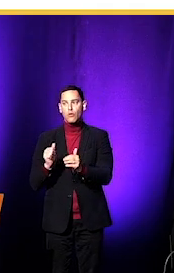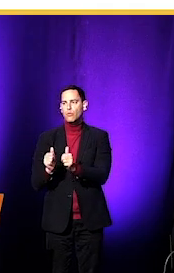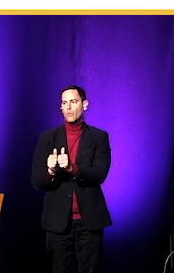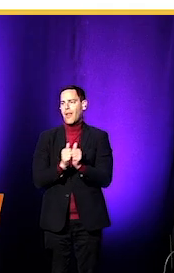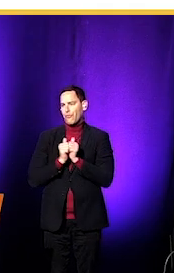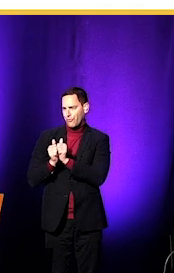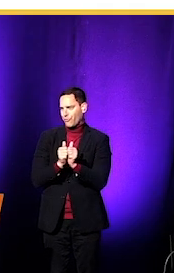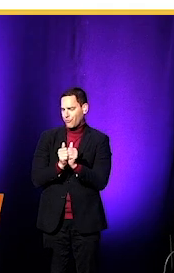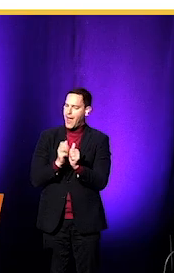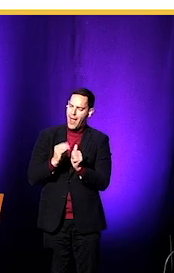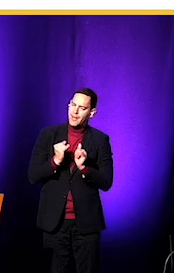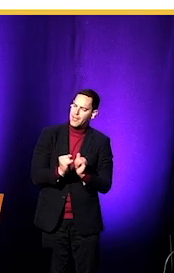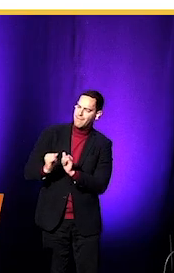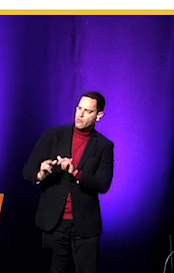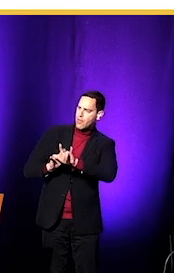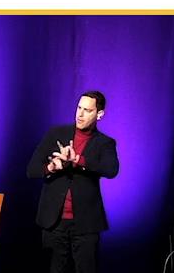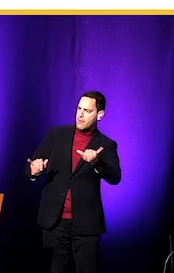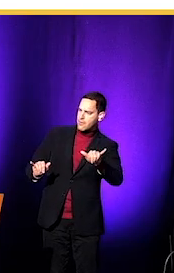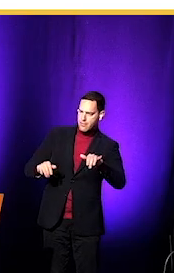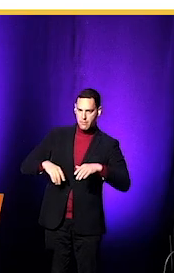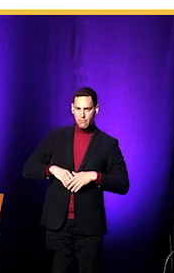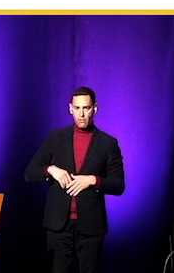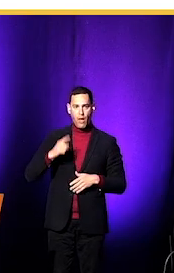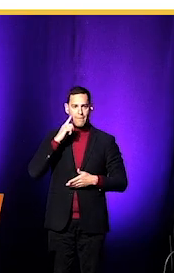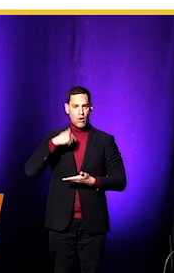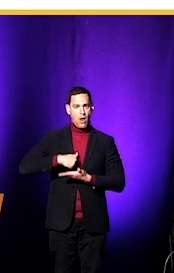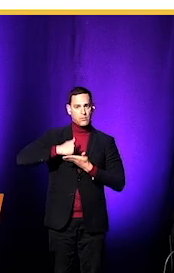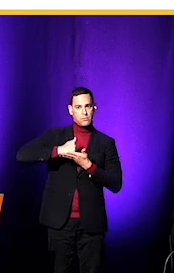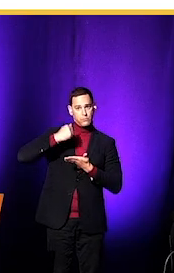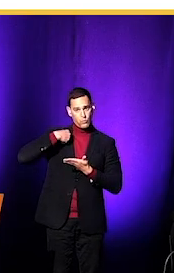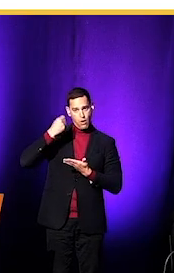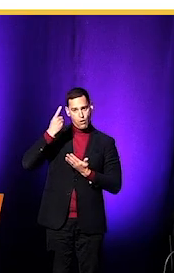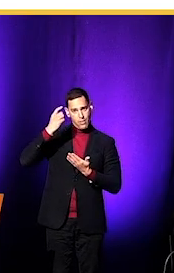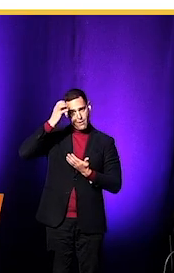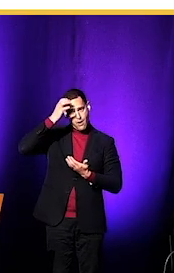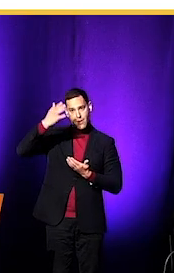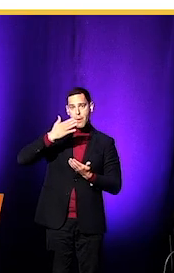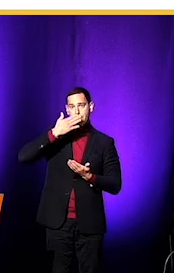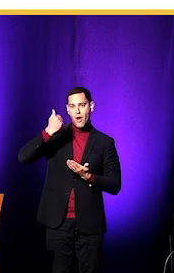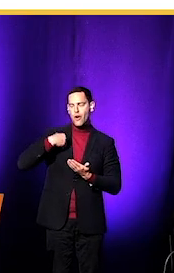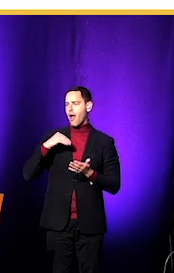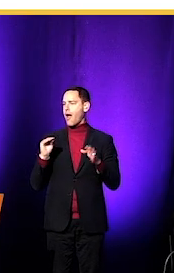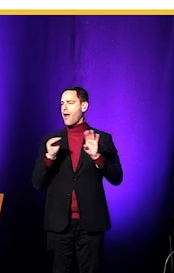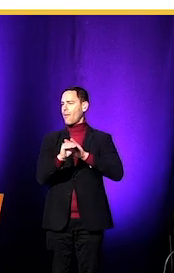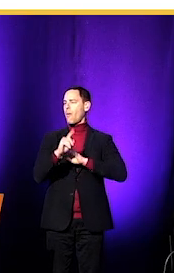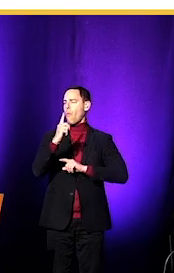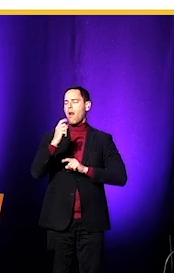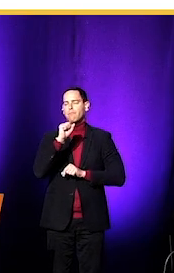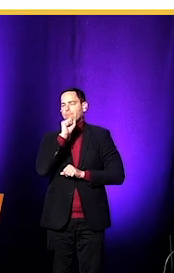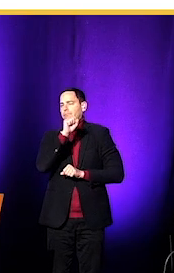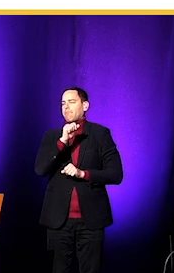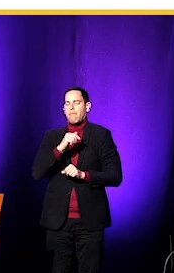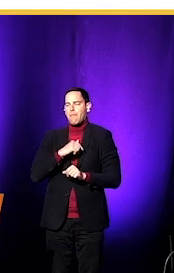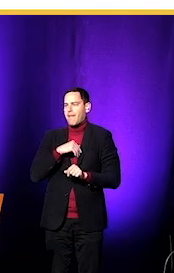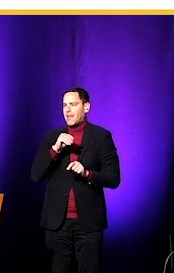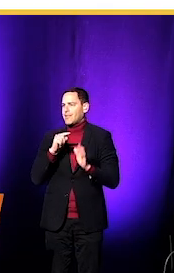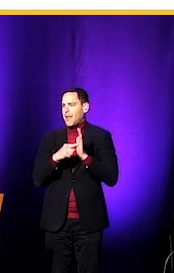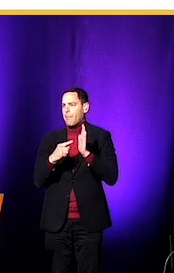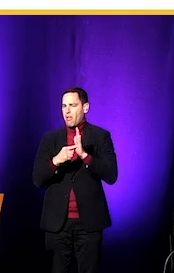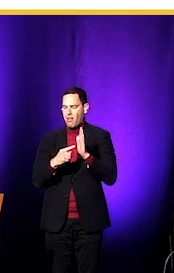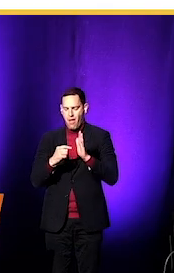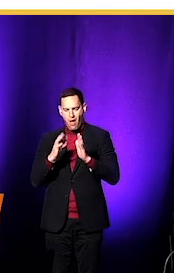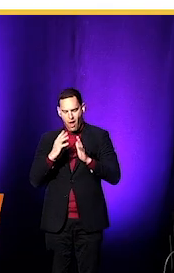understand these concepts further, I insert here one of my favorite examples, an embodied historical and cultural example of